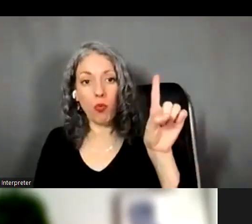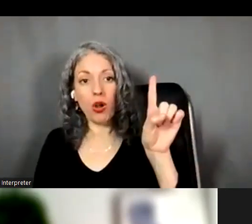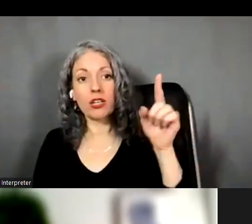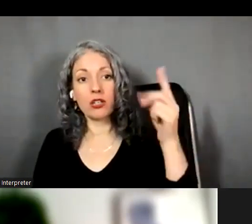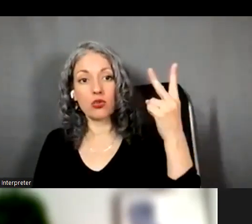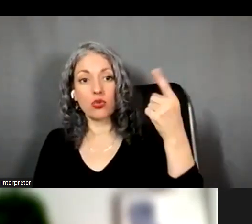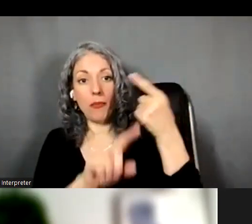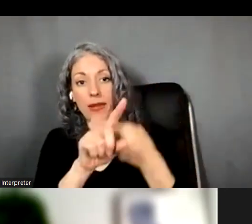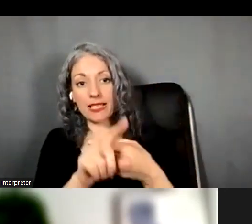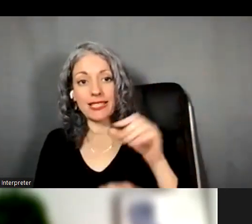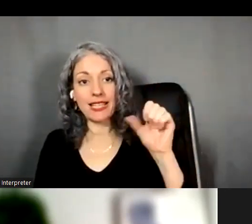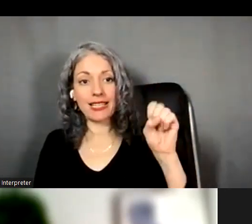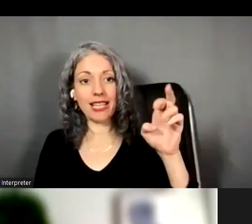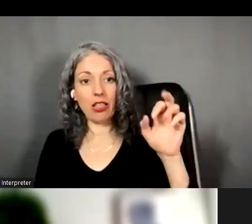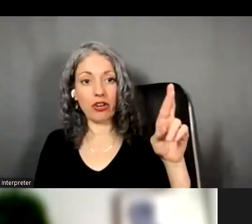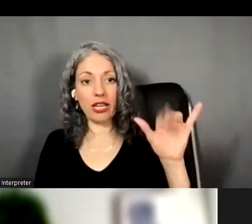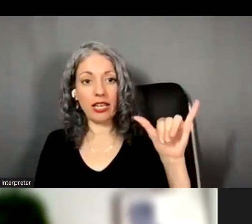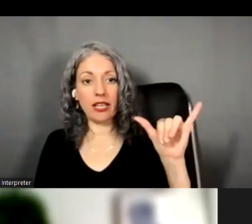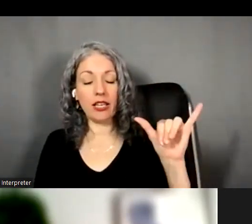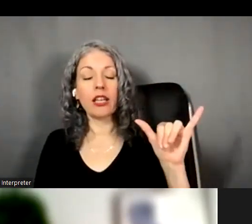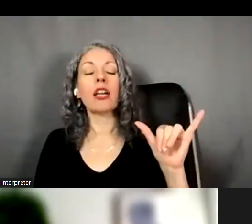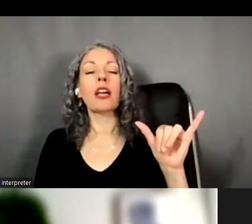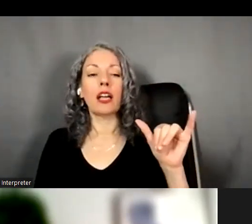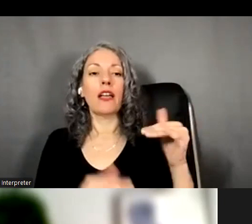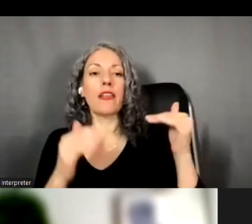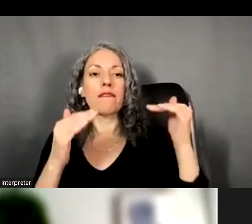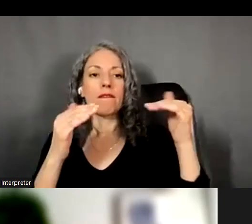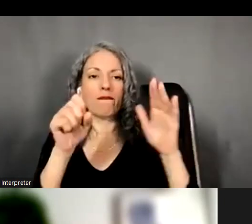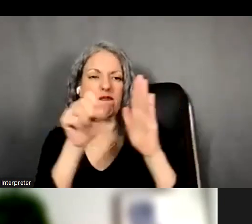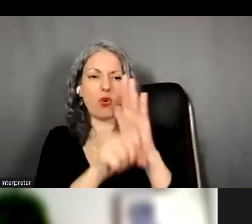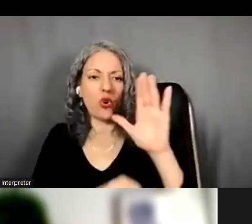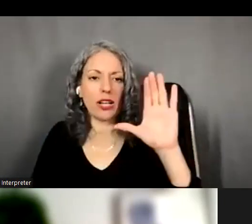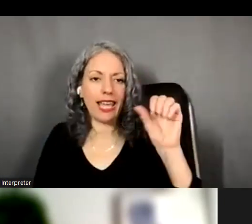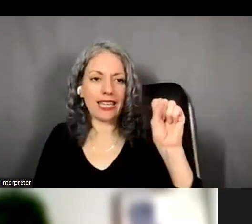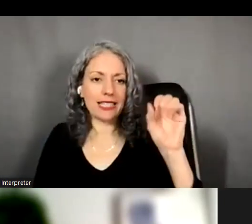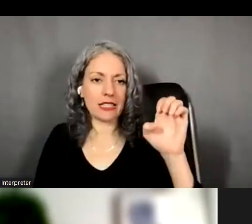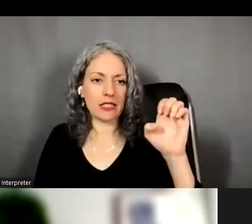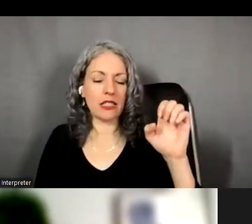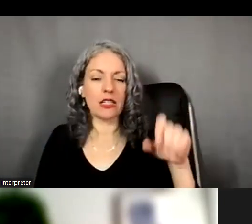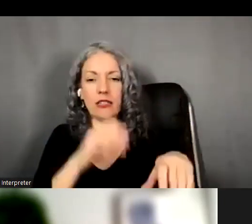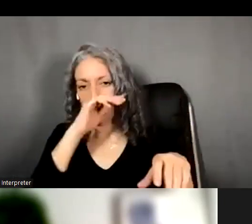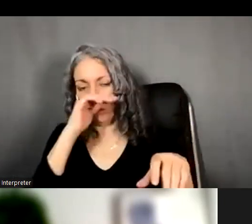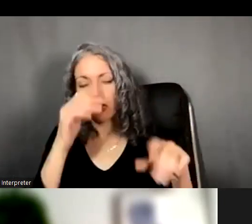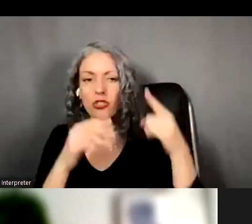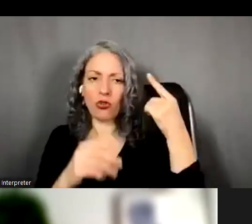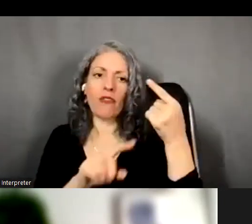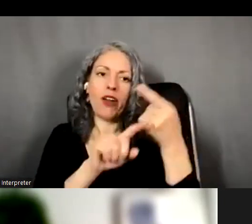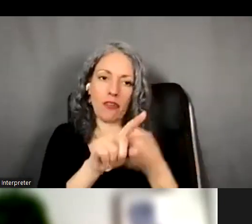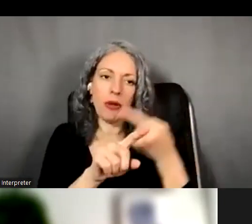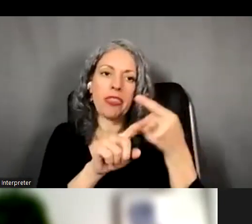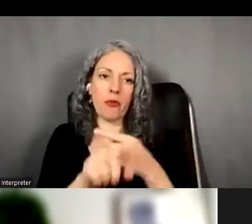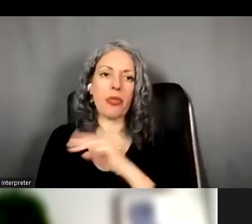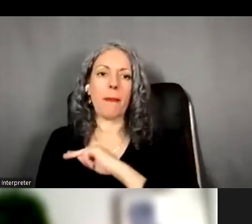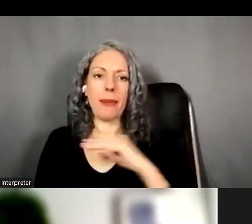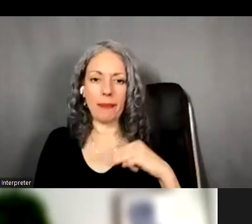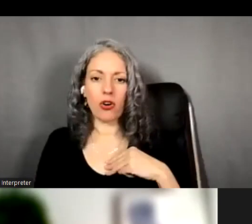salary, so we can then get people up to full caseloads, because it's a per member per month. And so we really were thoughtful about, well, great,